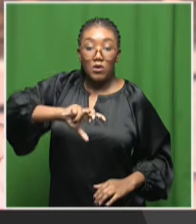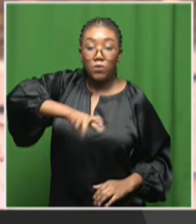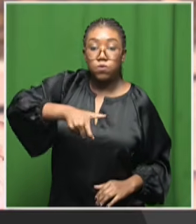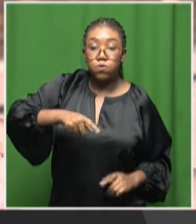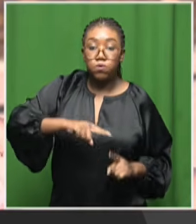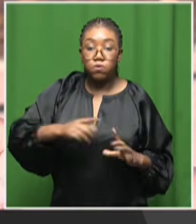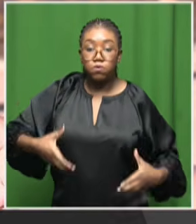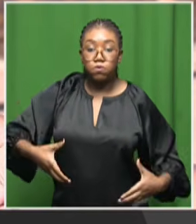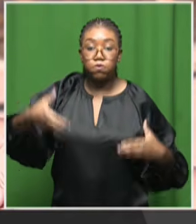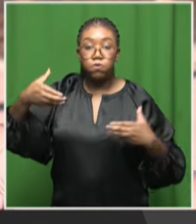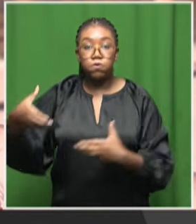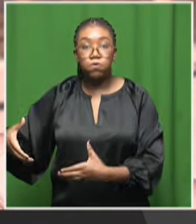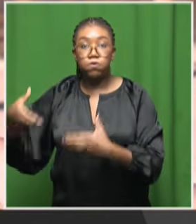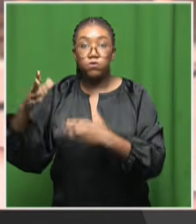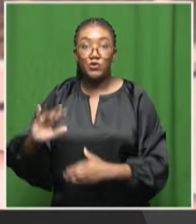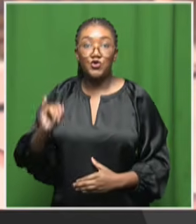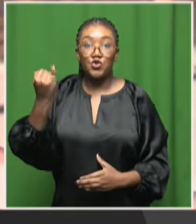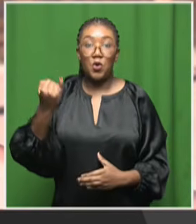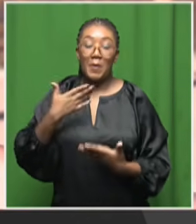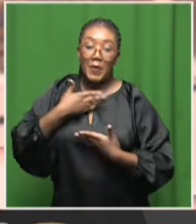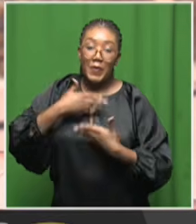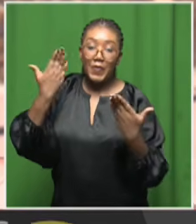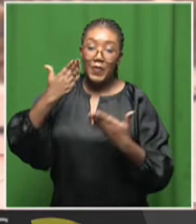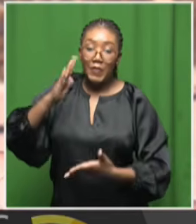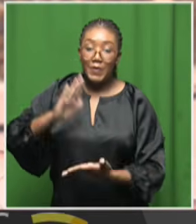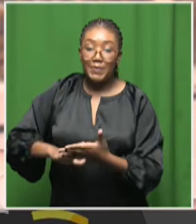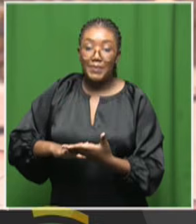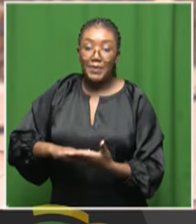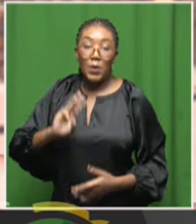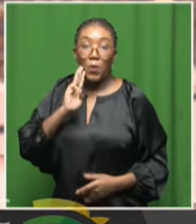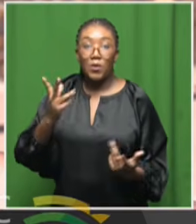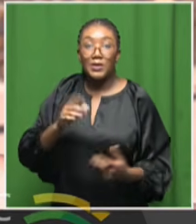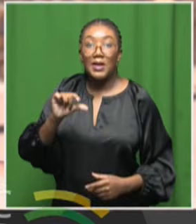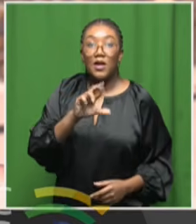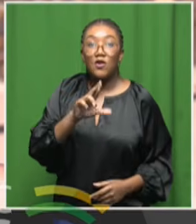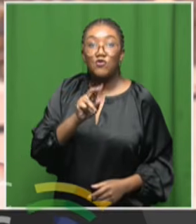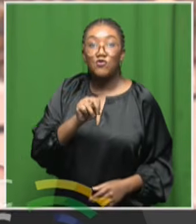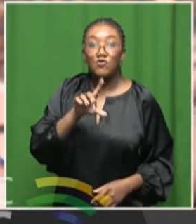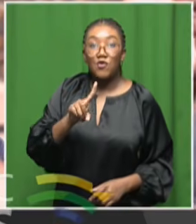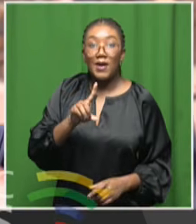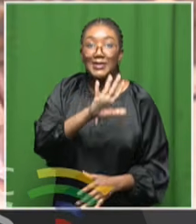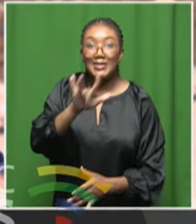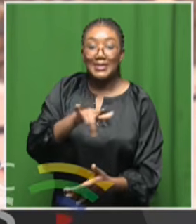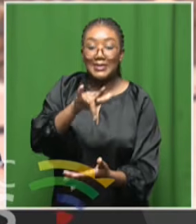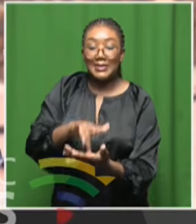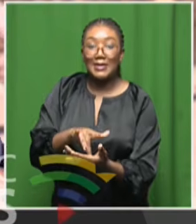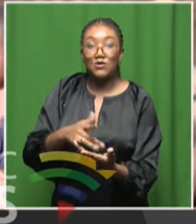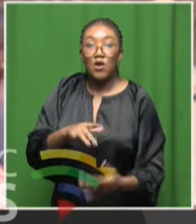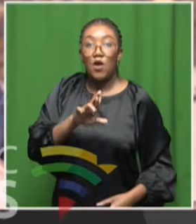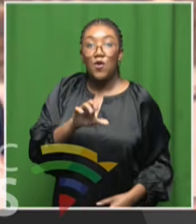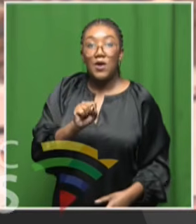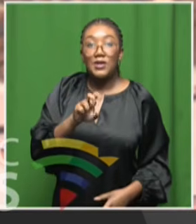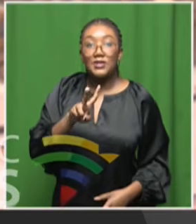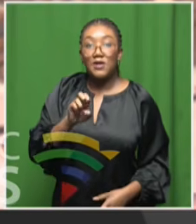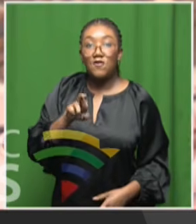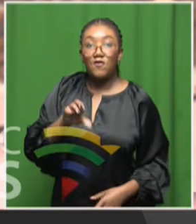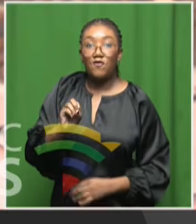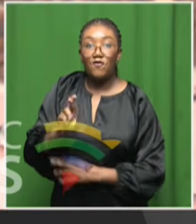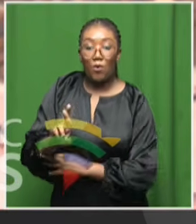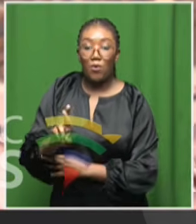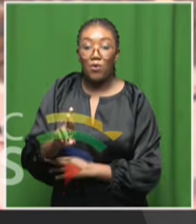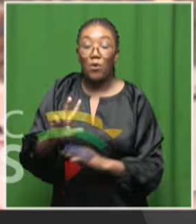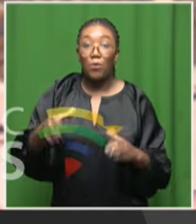reservoirs of Johannesburg Water. In this case, we're talking about Grand Central Reservoir. So yesterday, water came